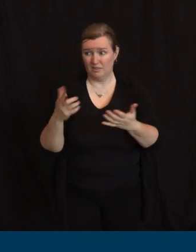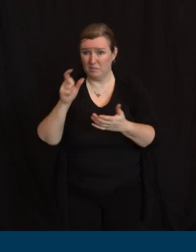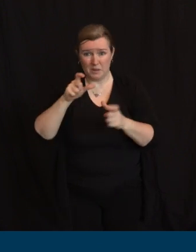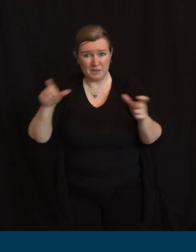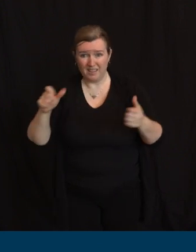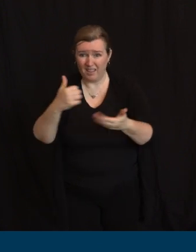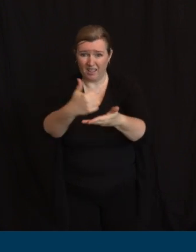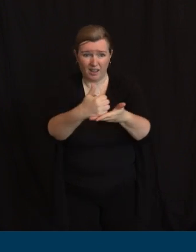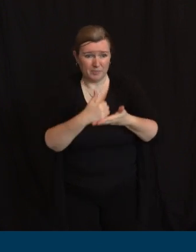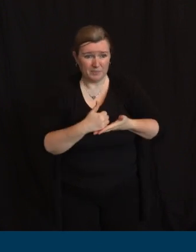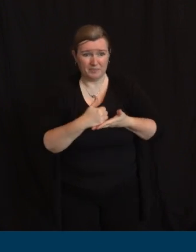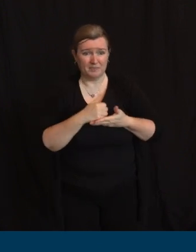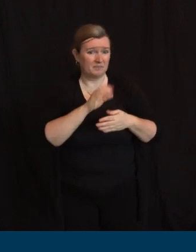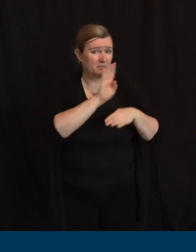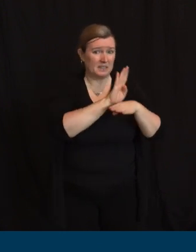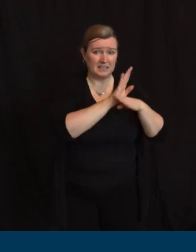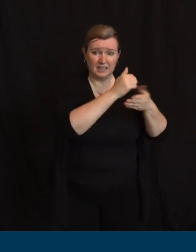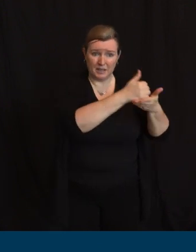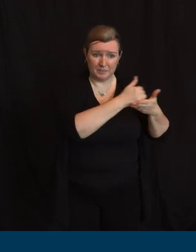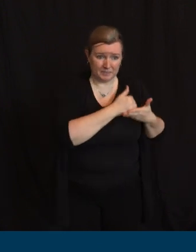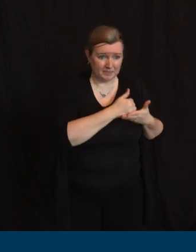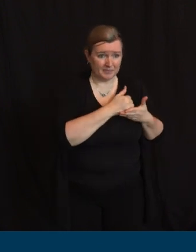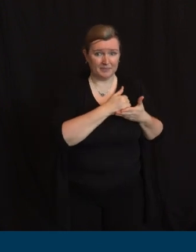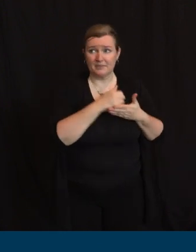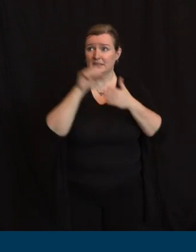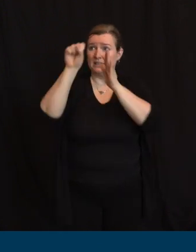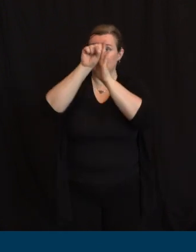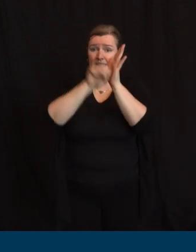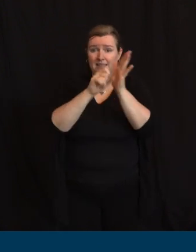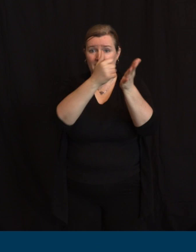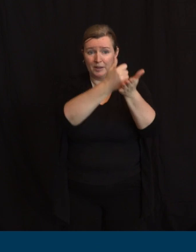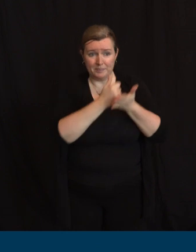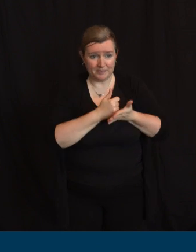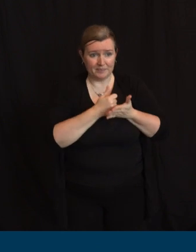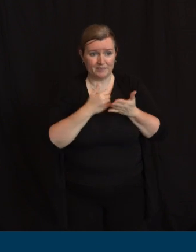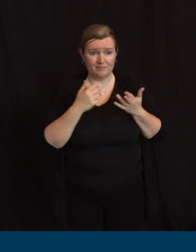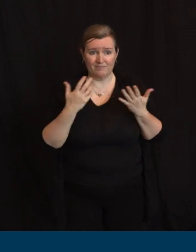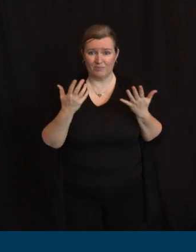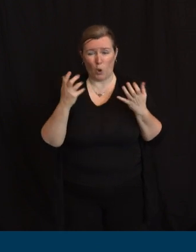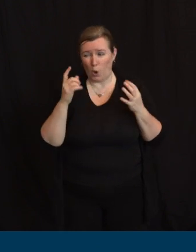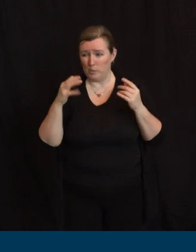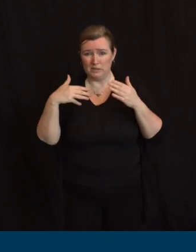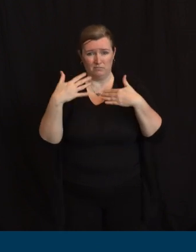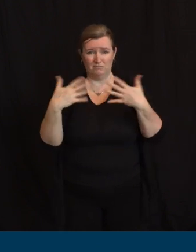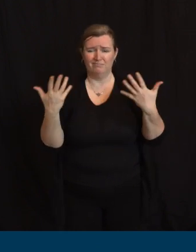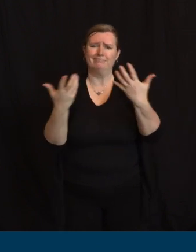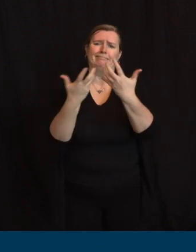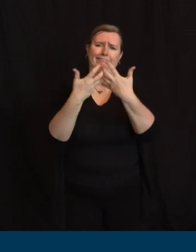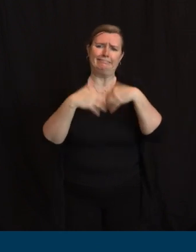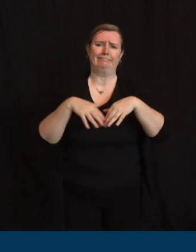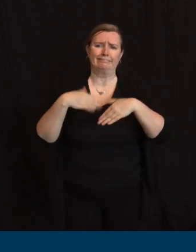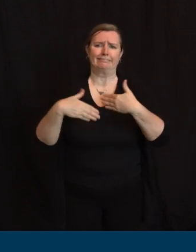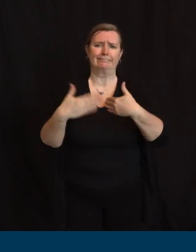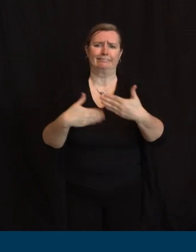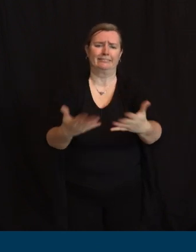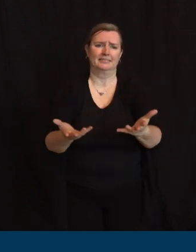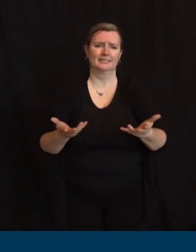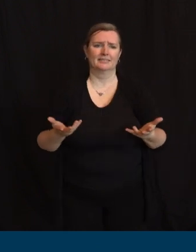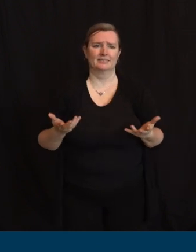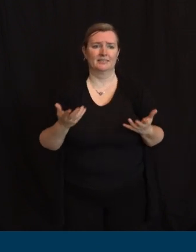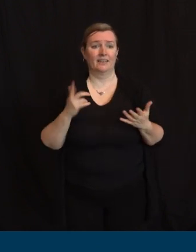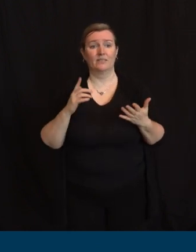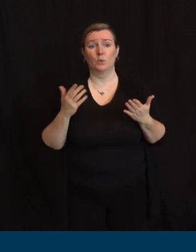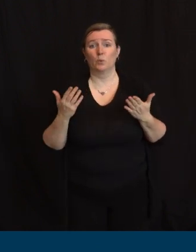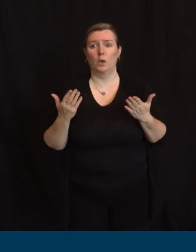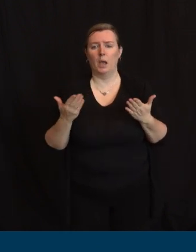And we hope we can get to a good place on all the above. Nothing new to report on our end. How many? I think it's a high percentage of the